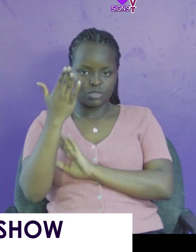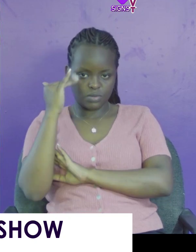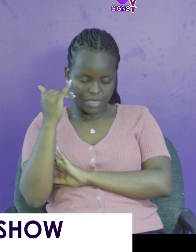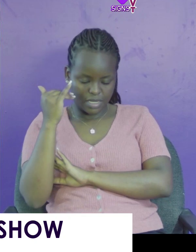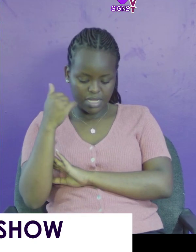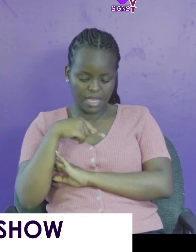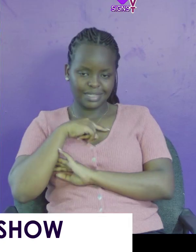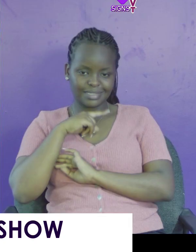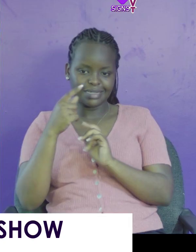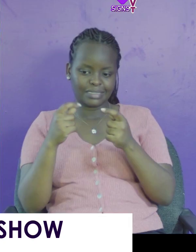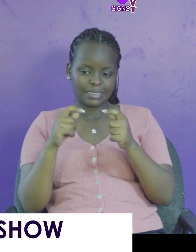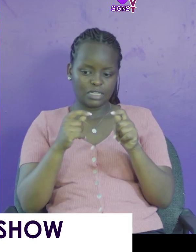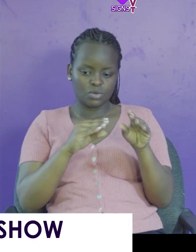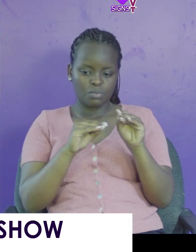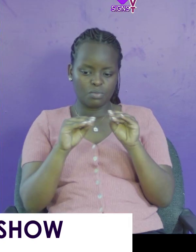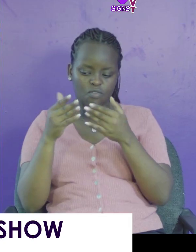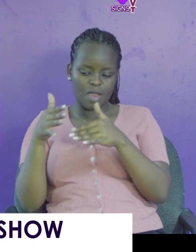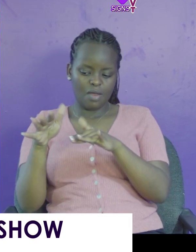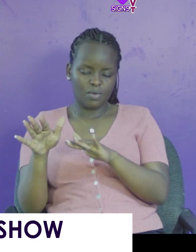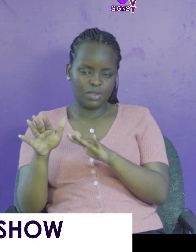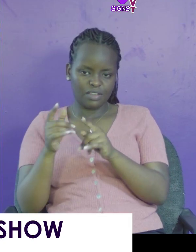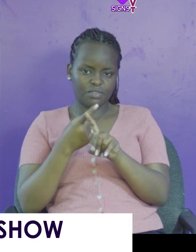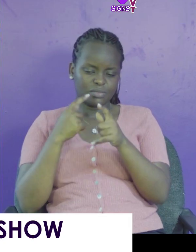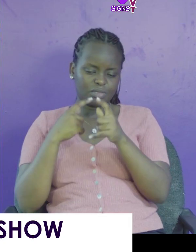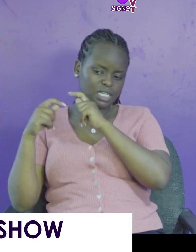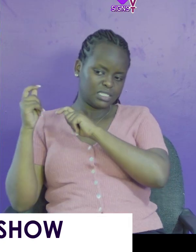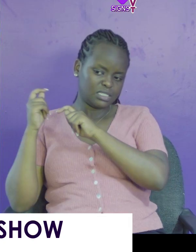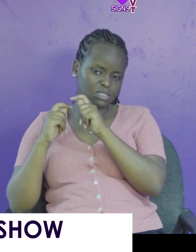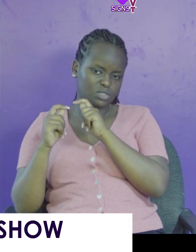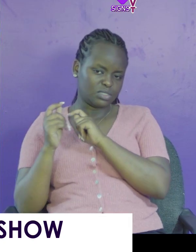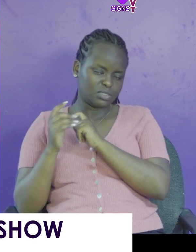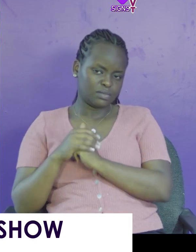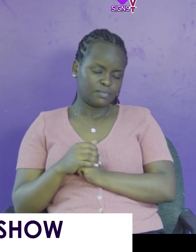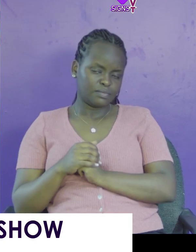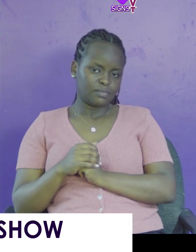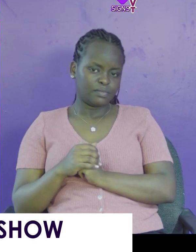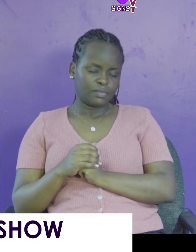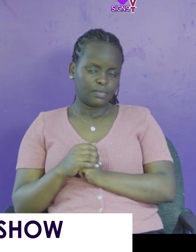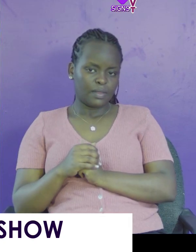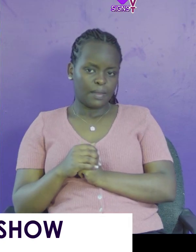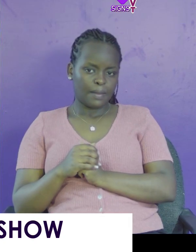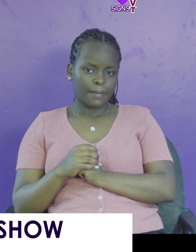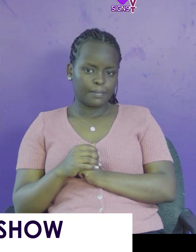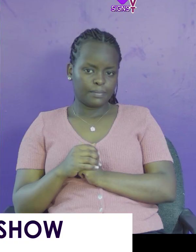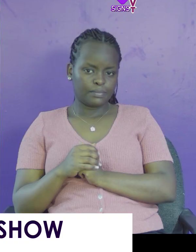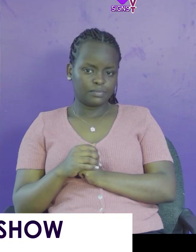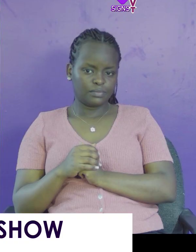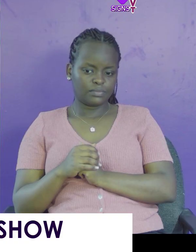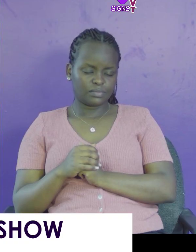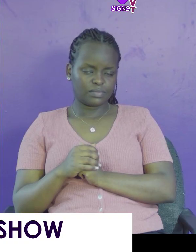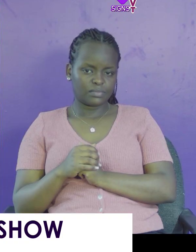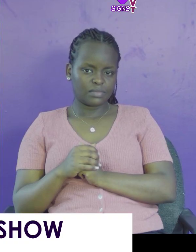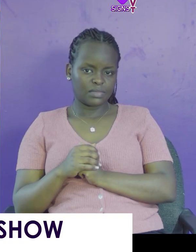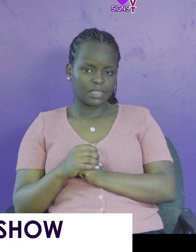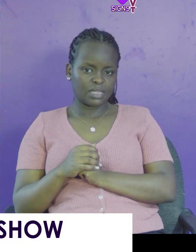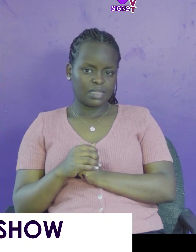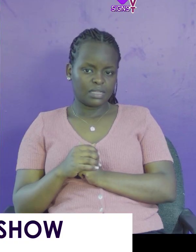are trying to move away from traditions that was that was stagnating